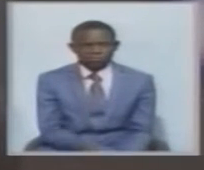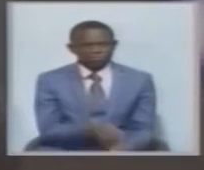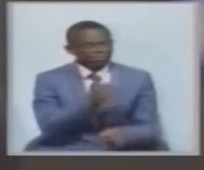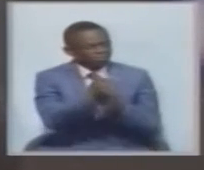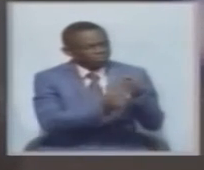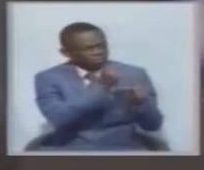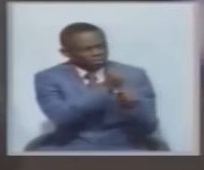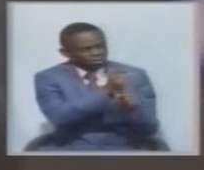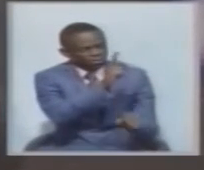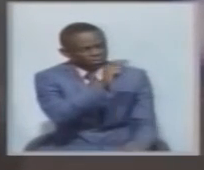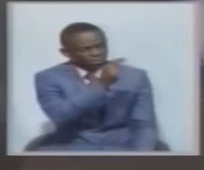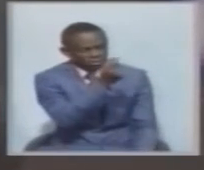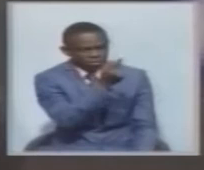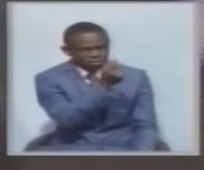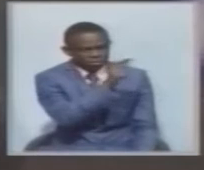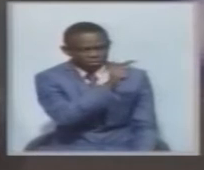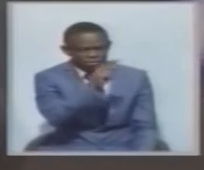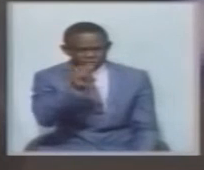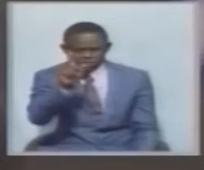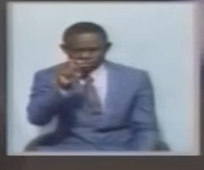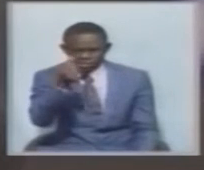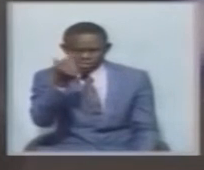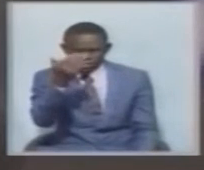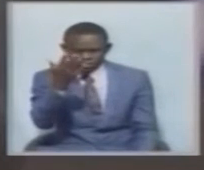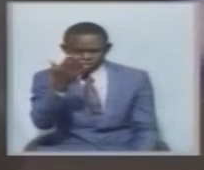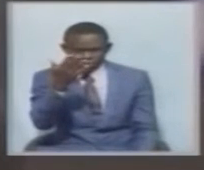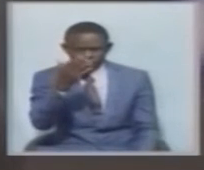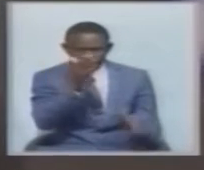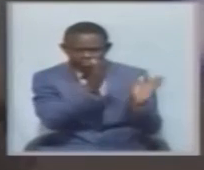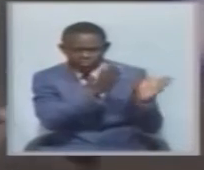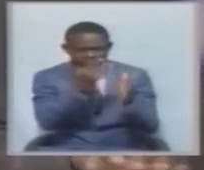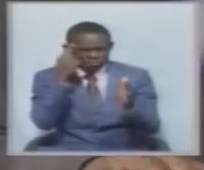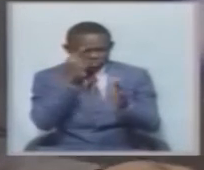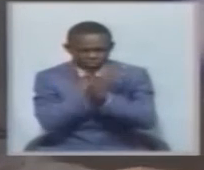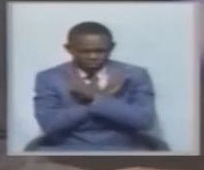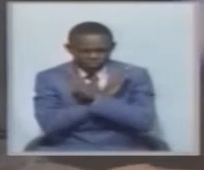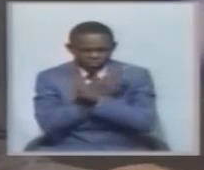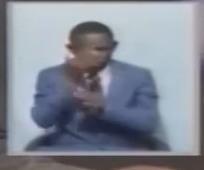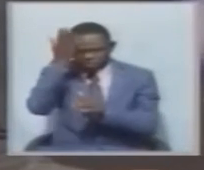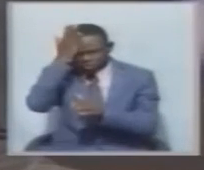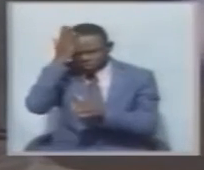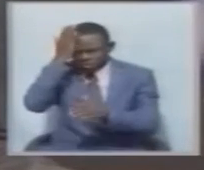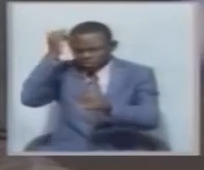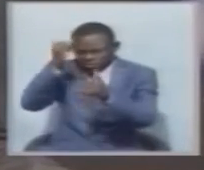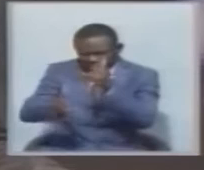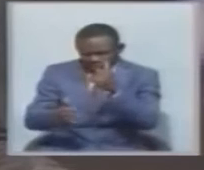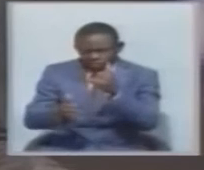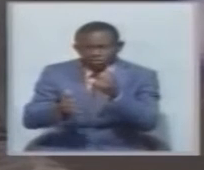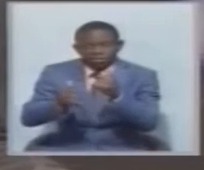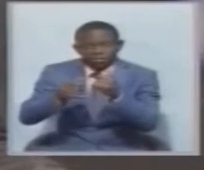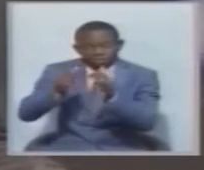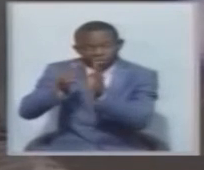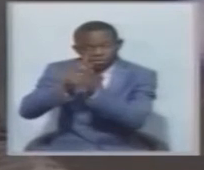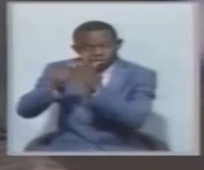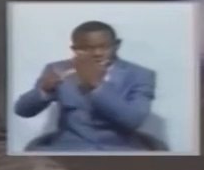country strategy for Zambia. It expired in December, and the report was supposed to have come out in April,